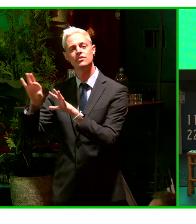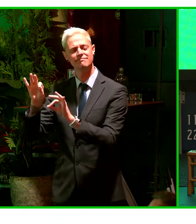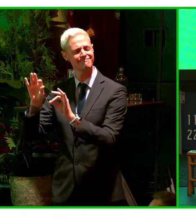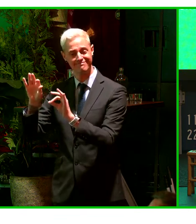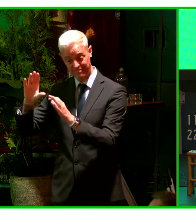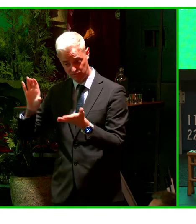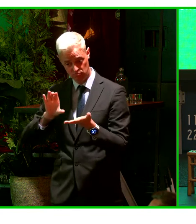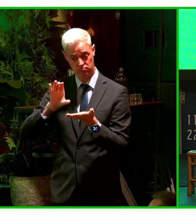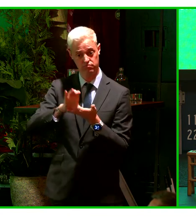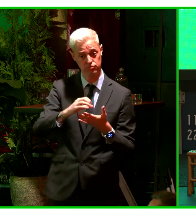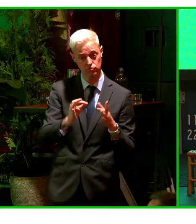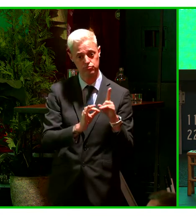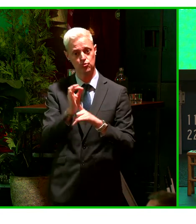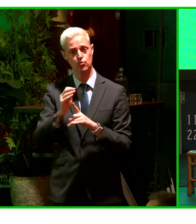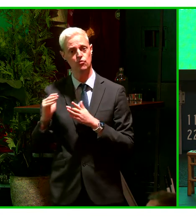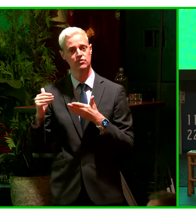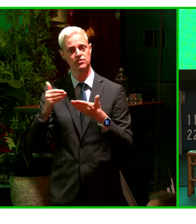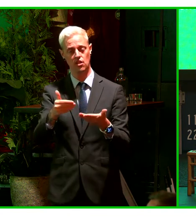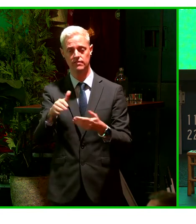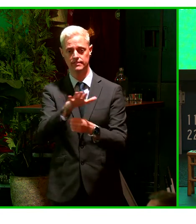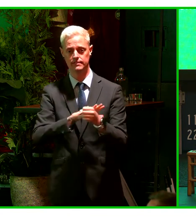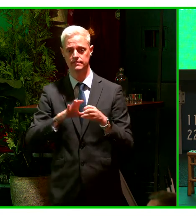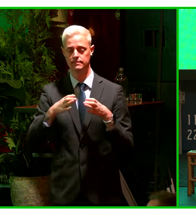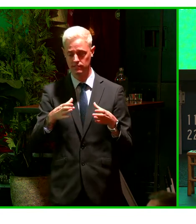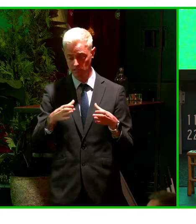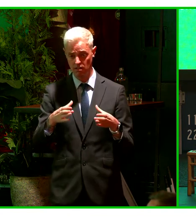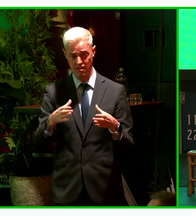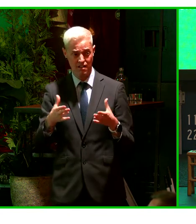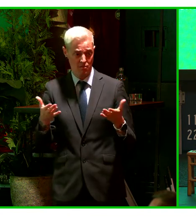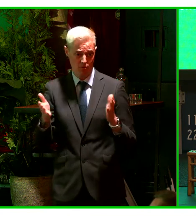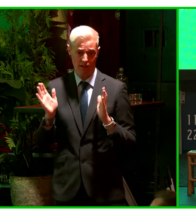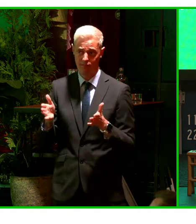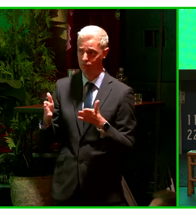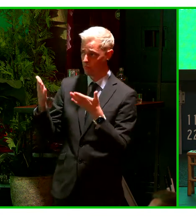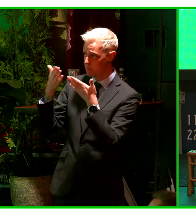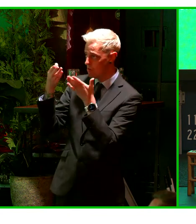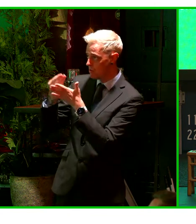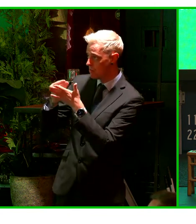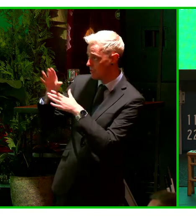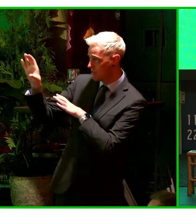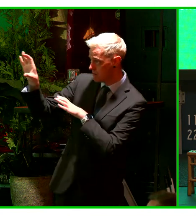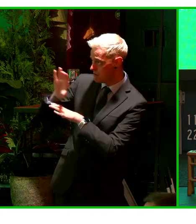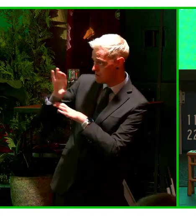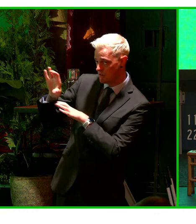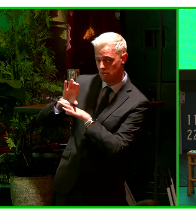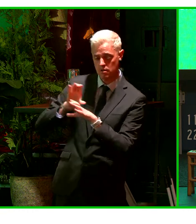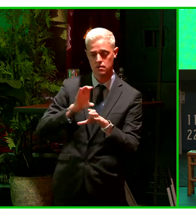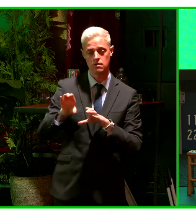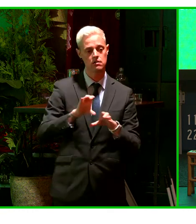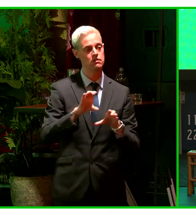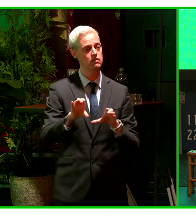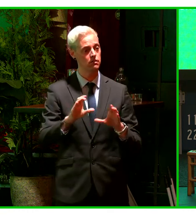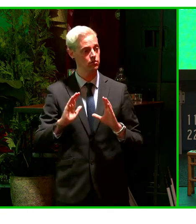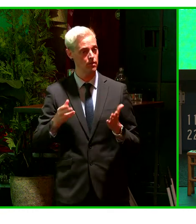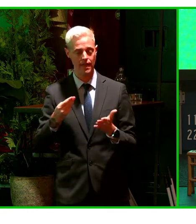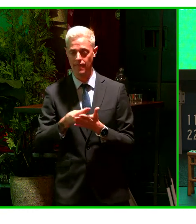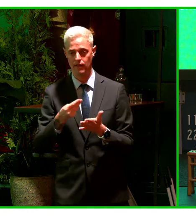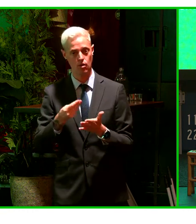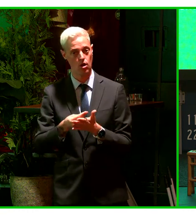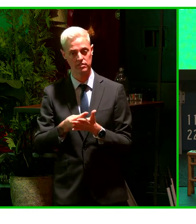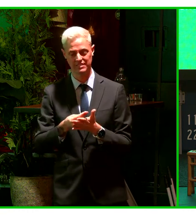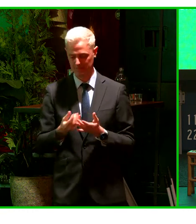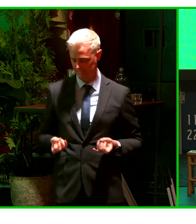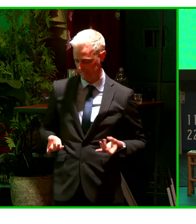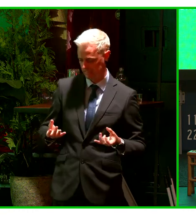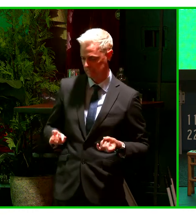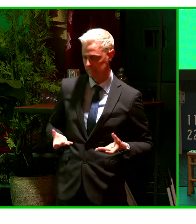away from the fact that we will need to put a lot more public money into these things to subsidise them. Because if we can't address that cost of living question